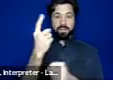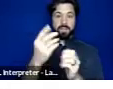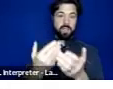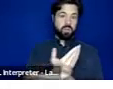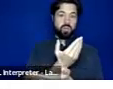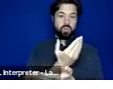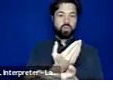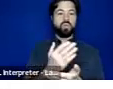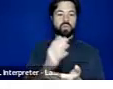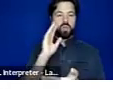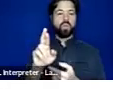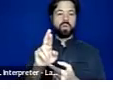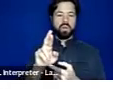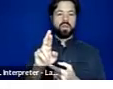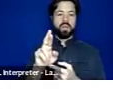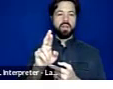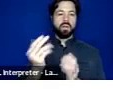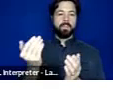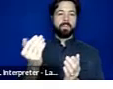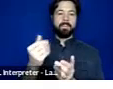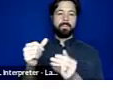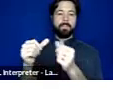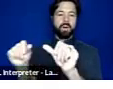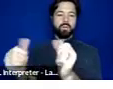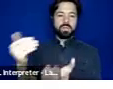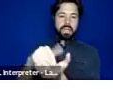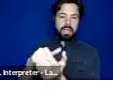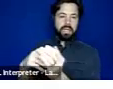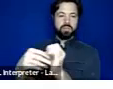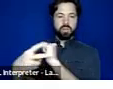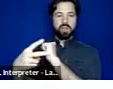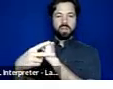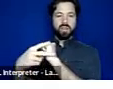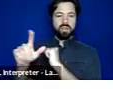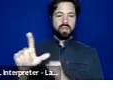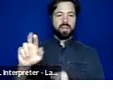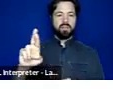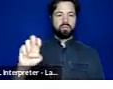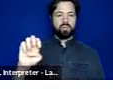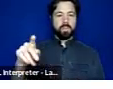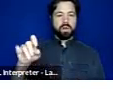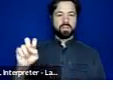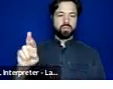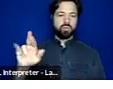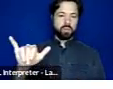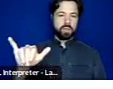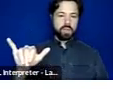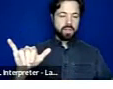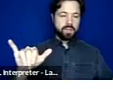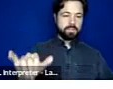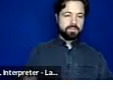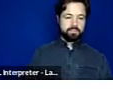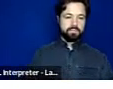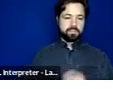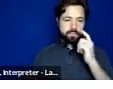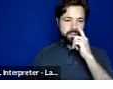to repost it to a repository. You're going to share alike or share at all, right? So I'm